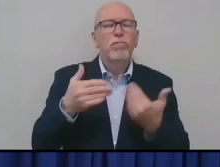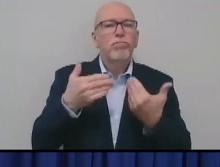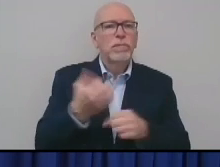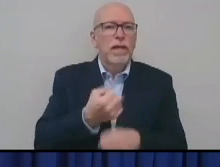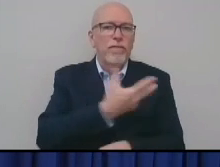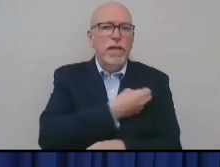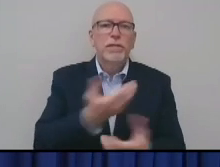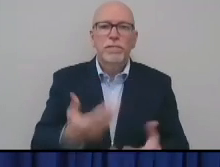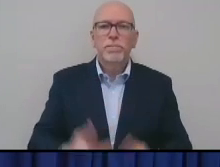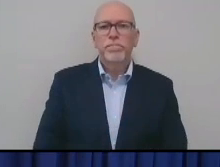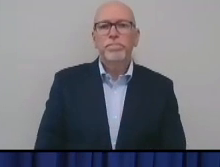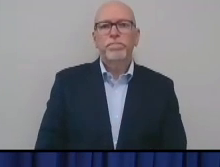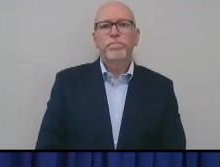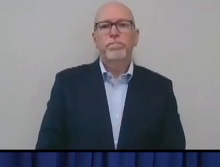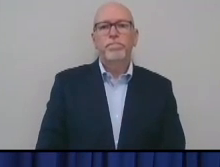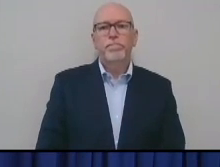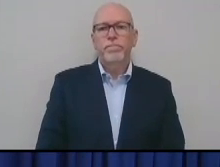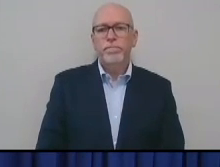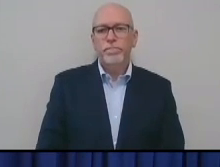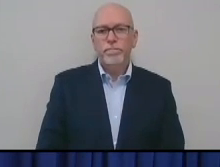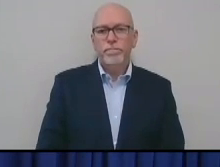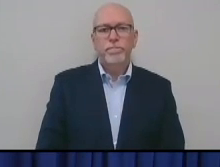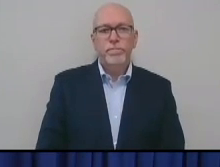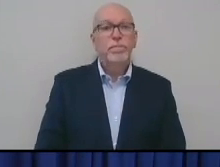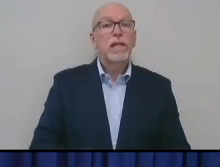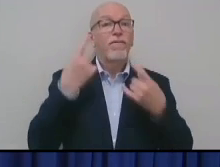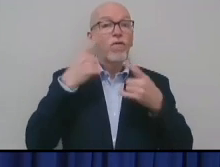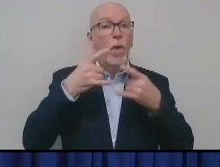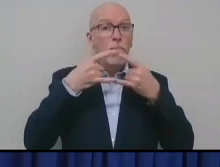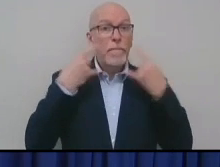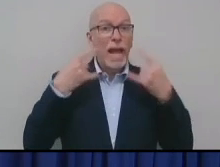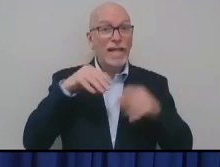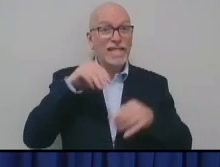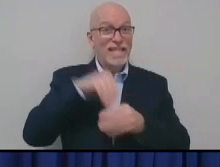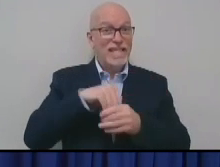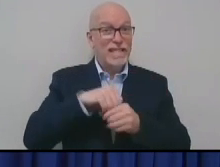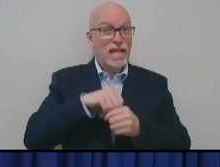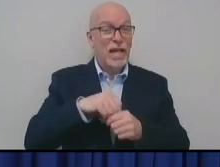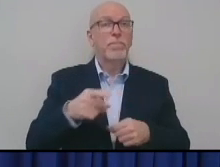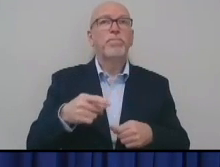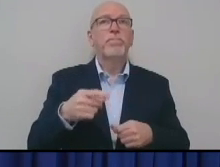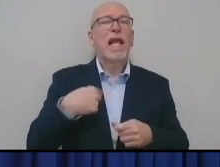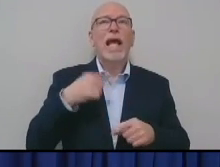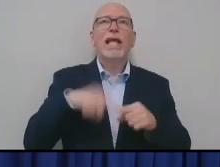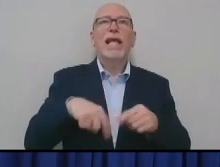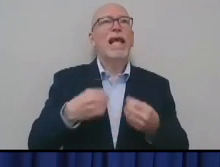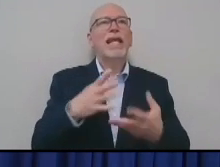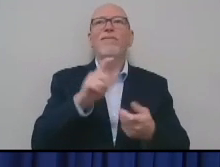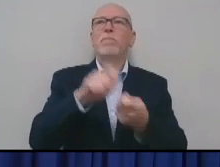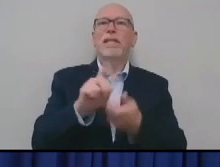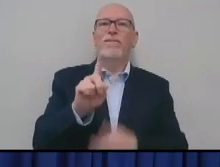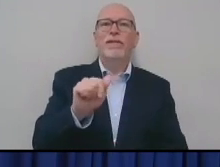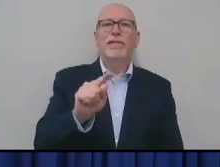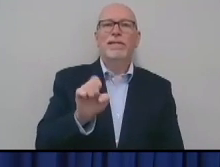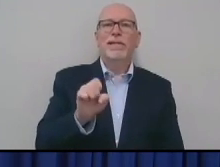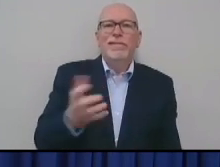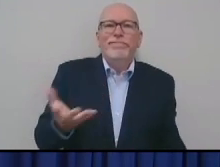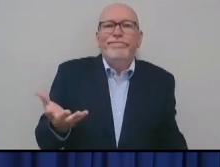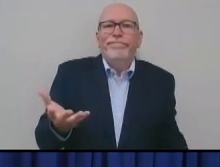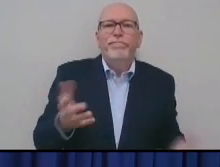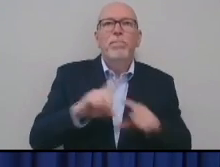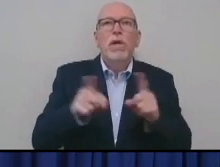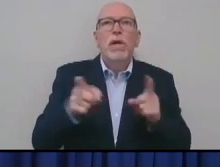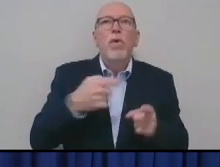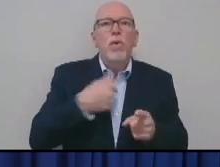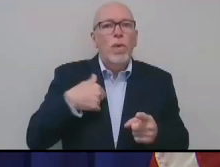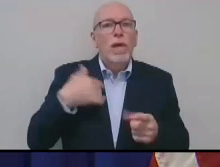vaccinated. And as far as masks inside, I don't know that I can give you a specific date. I can just say that we're getting closer